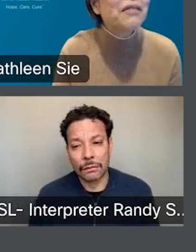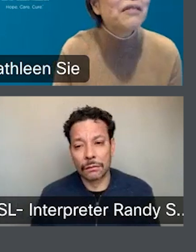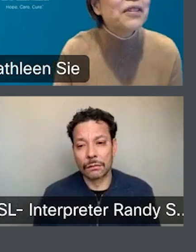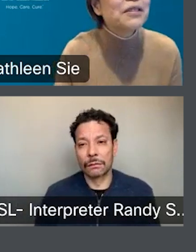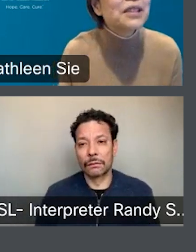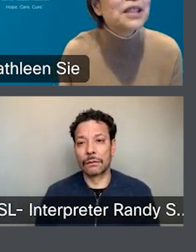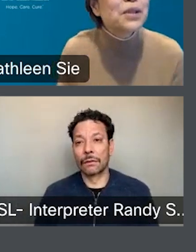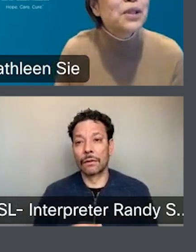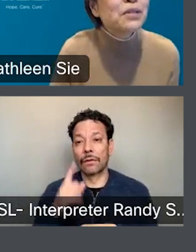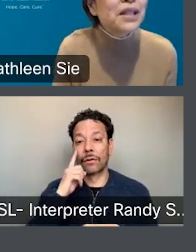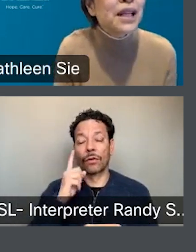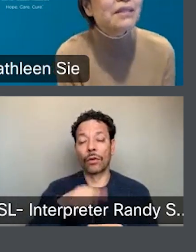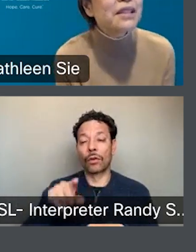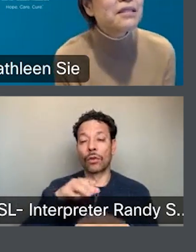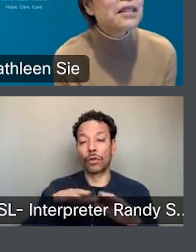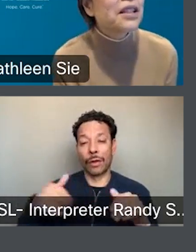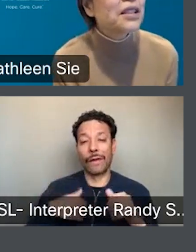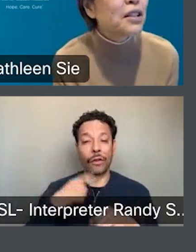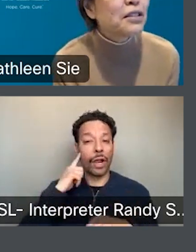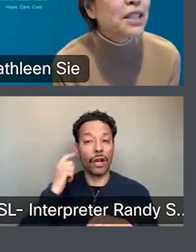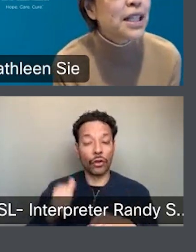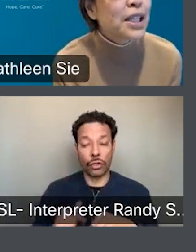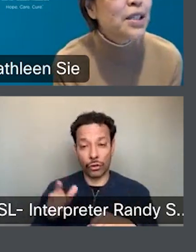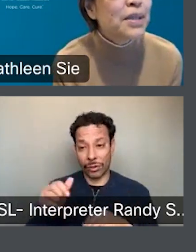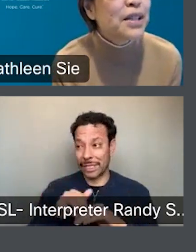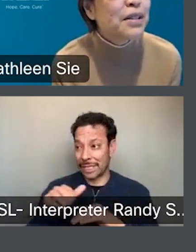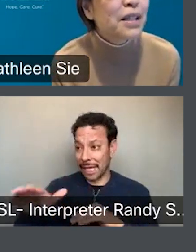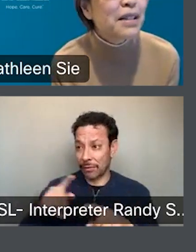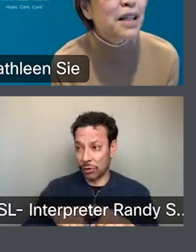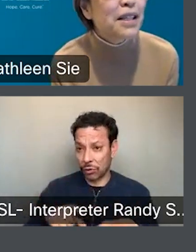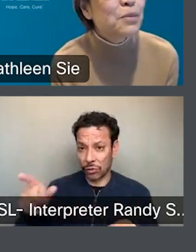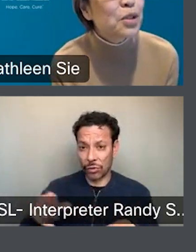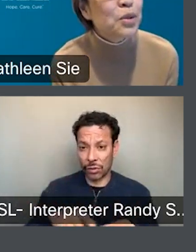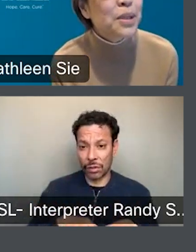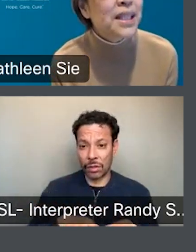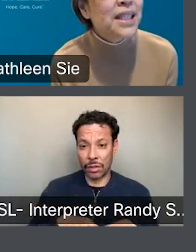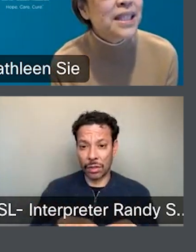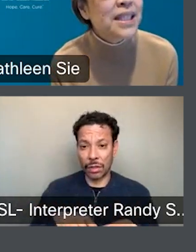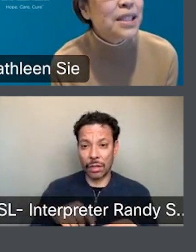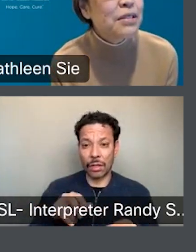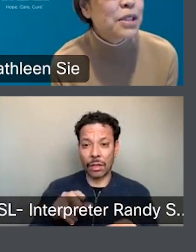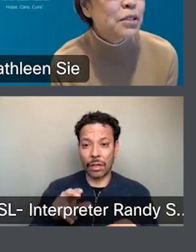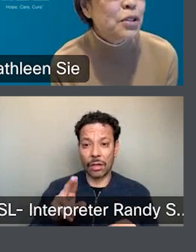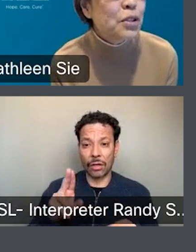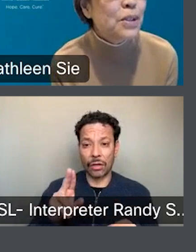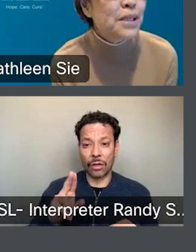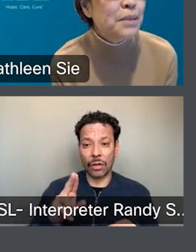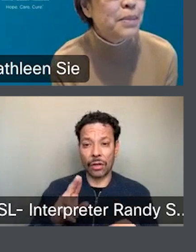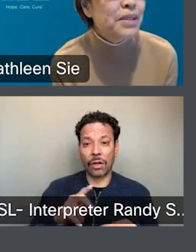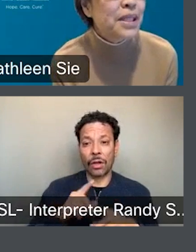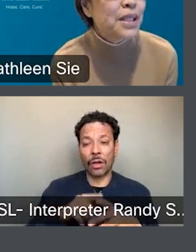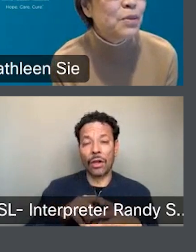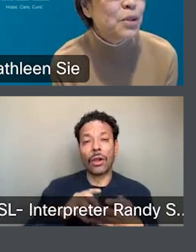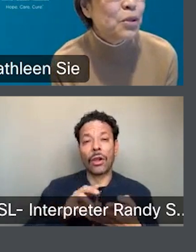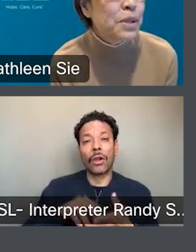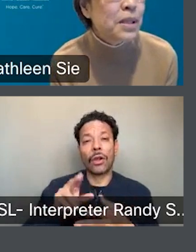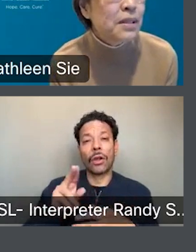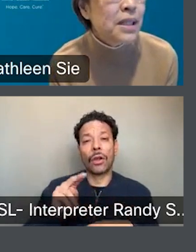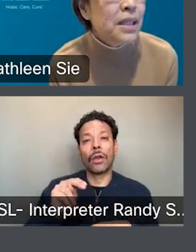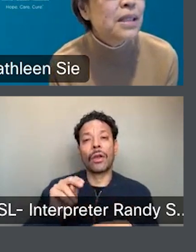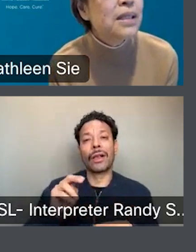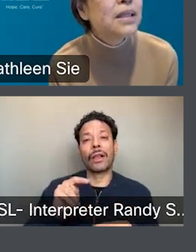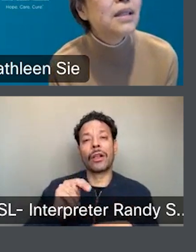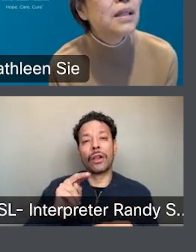Oh, for those kids with unilateral hearing loss, are you sending them to otolaryngology more quickly to consider ear tubes compared to kids with normal